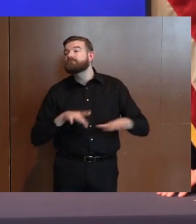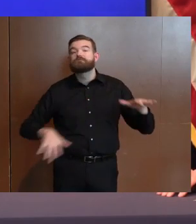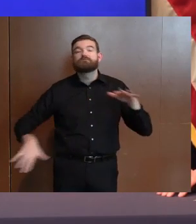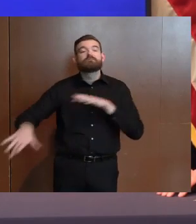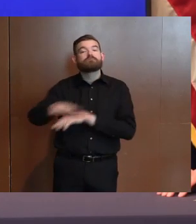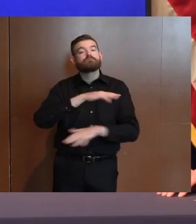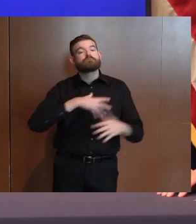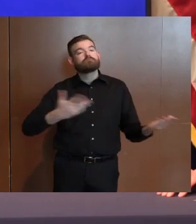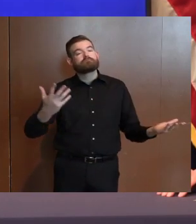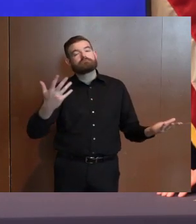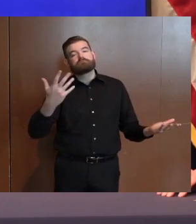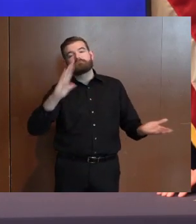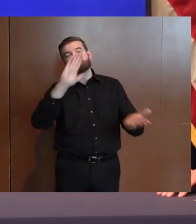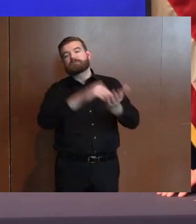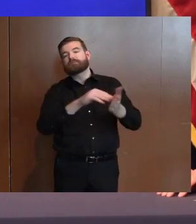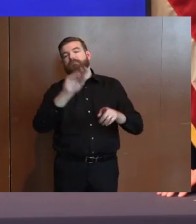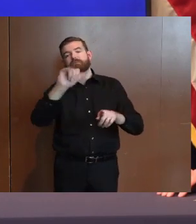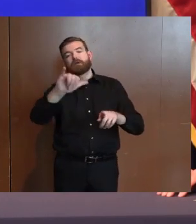opine